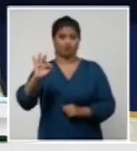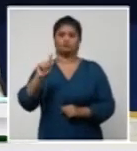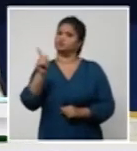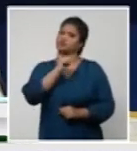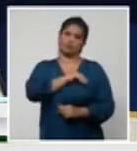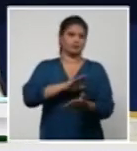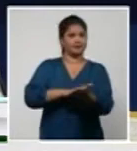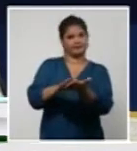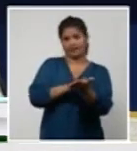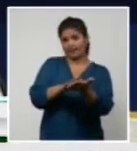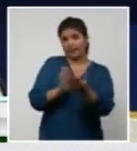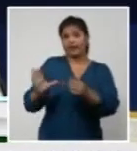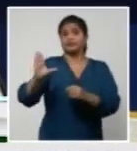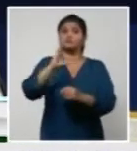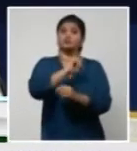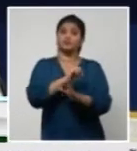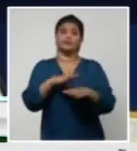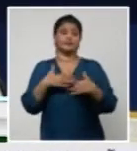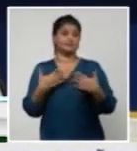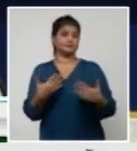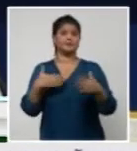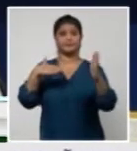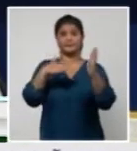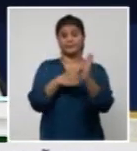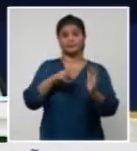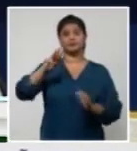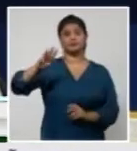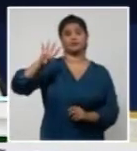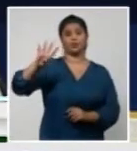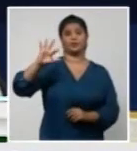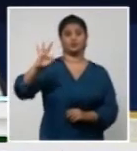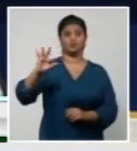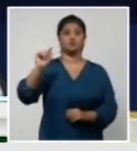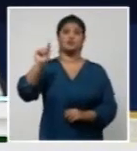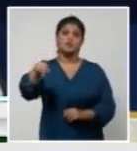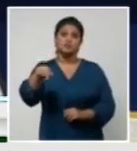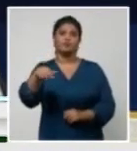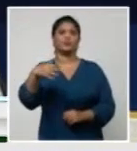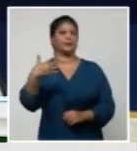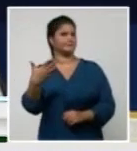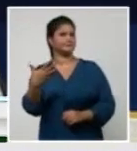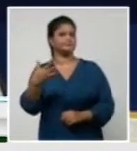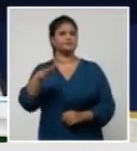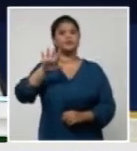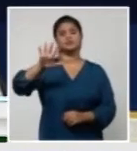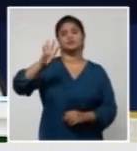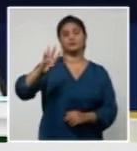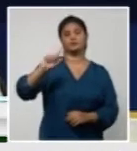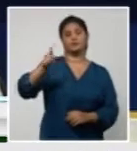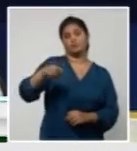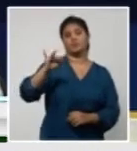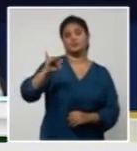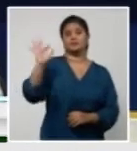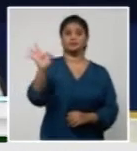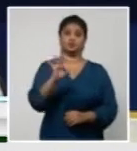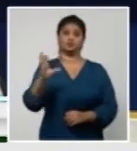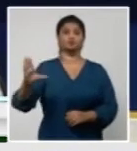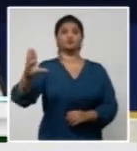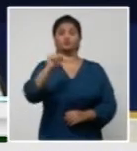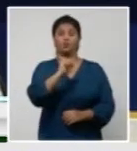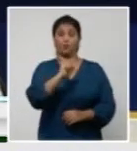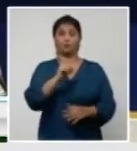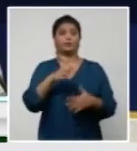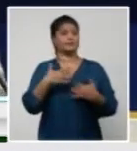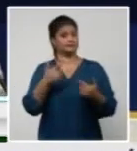age, followed by under 20s with 4 cases in this age group, then those aged